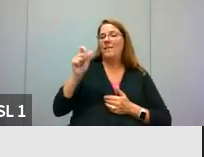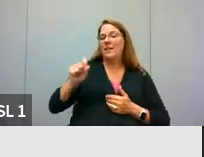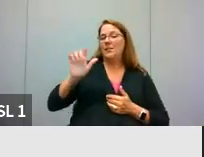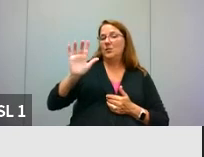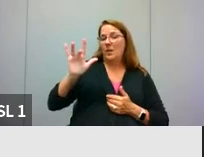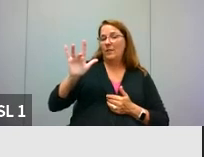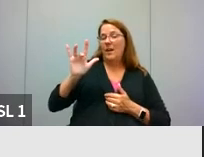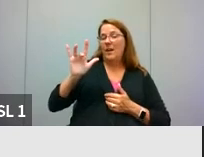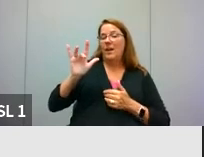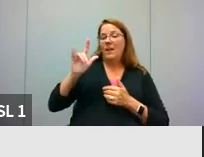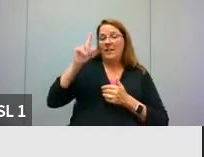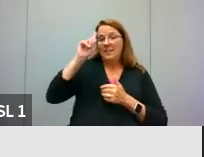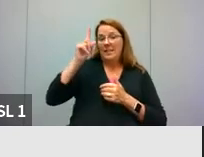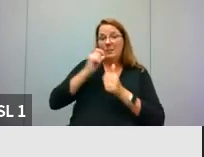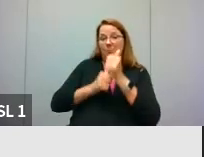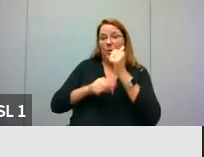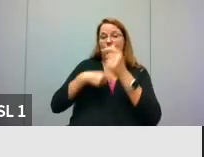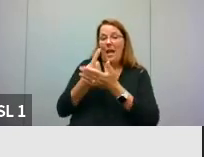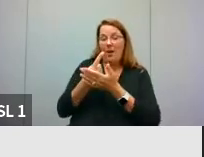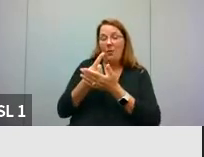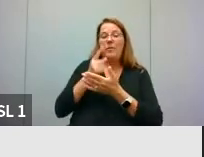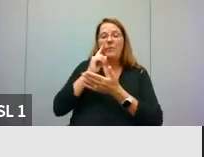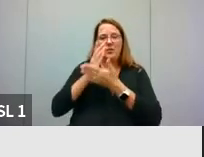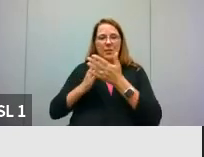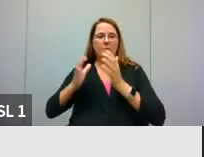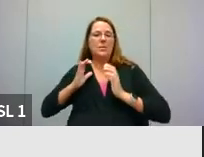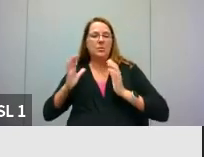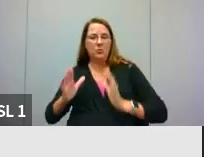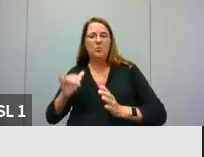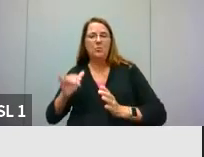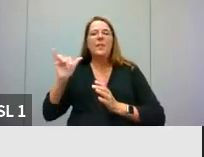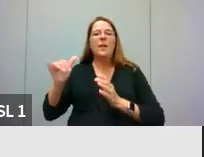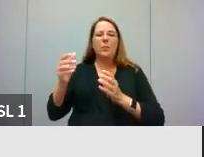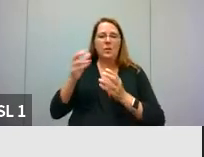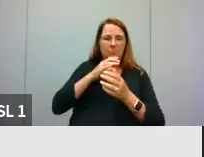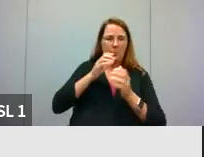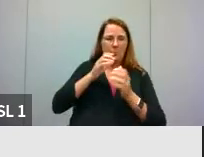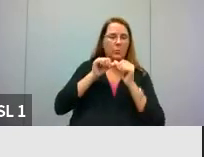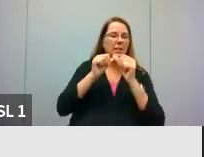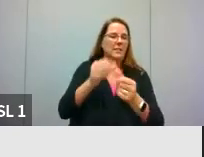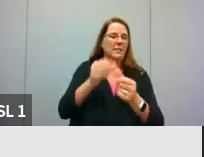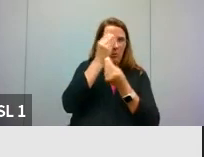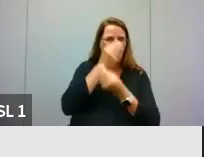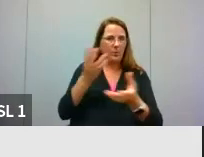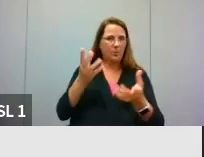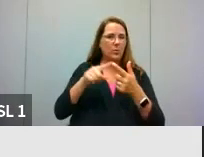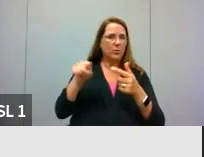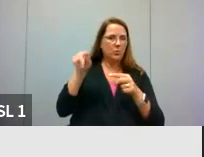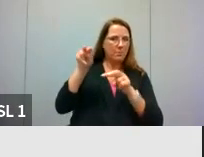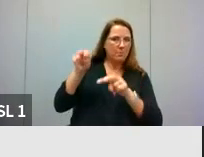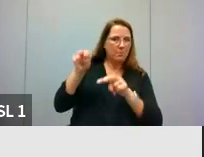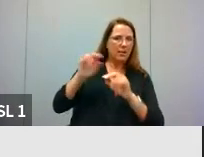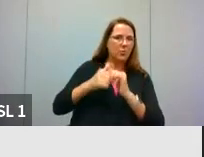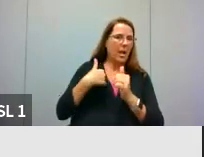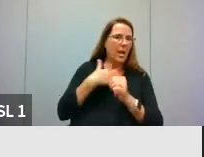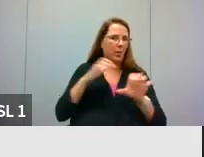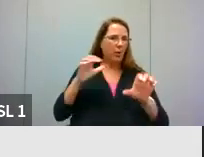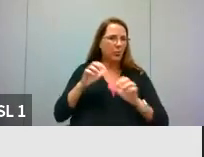$11.25 per hour for some of our consumers, and that we're going to continue to report back to you and monitor how we're doing